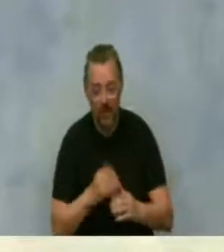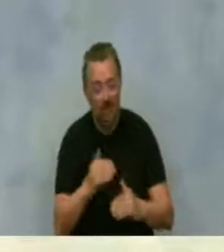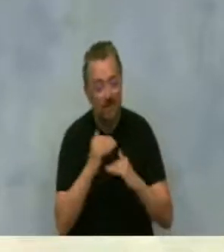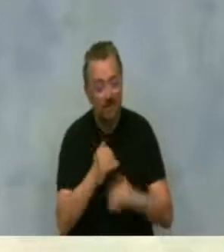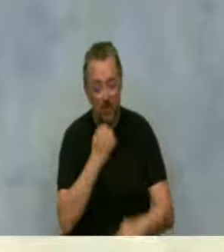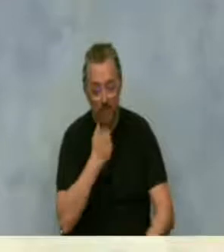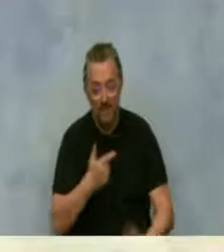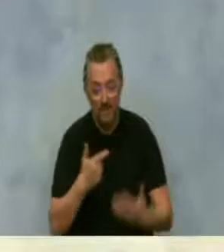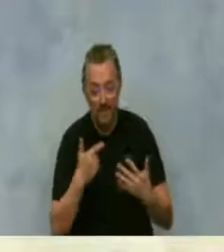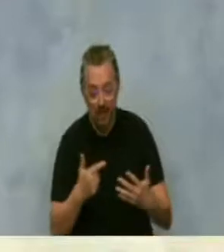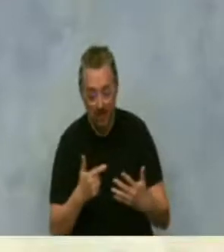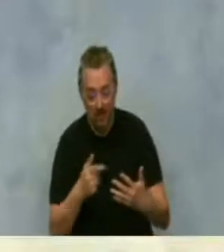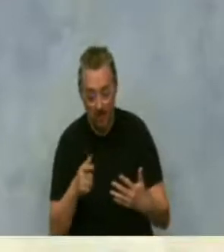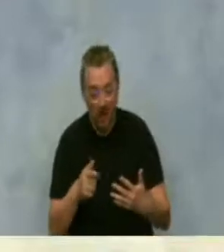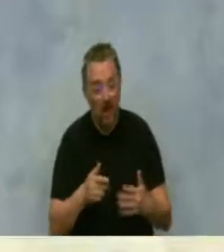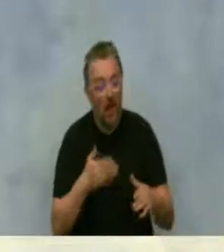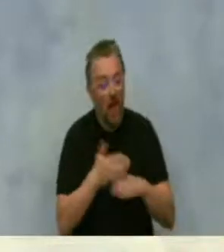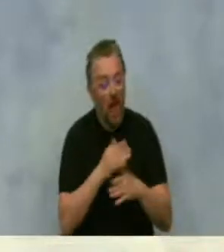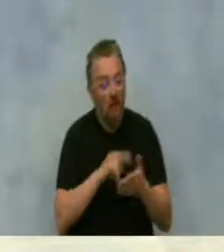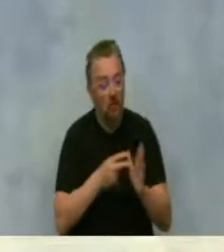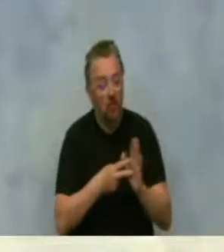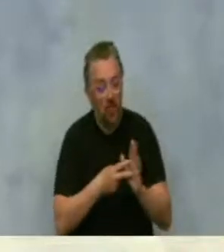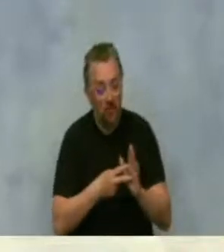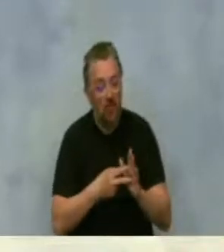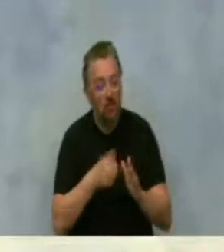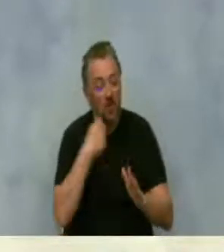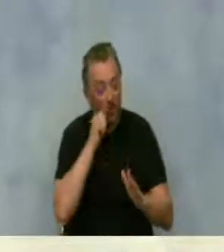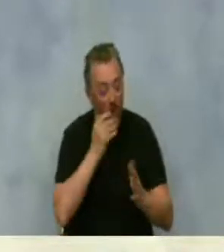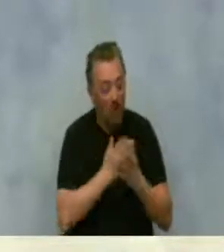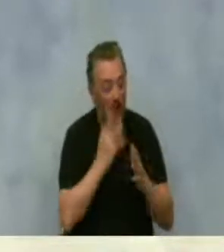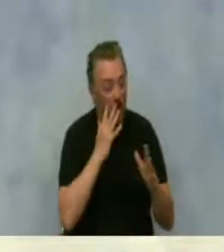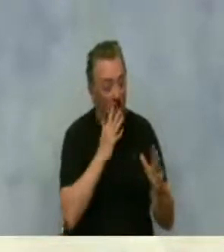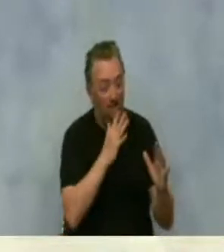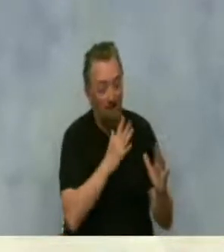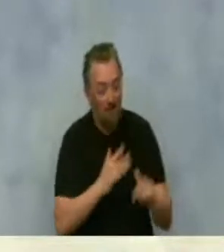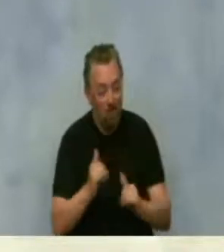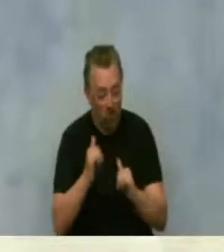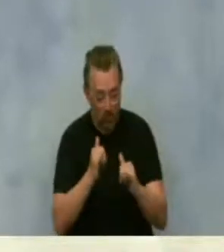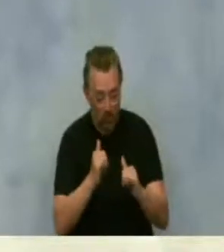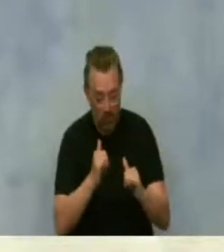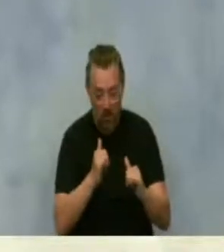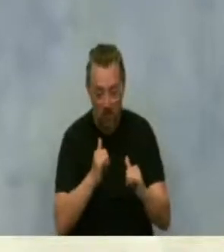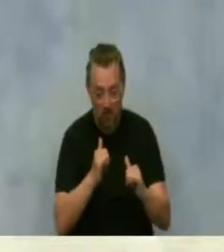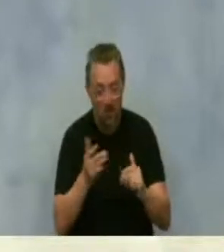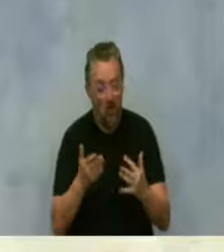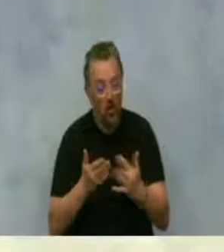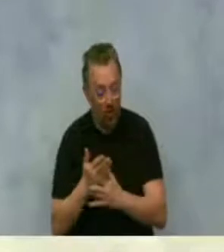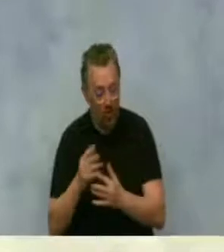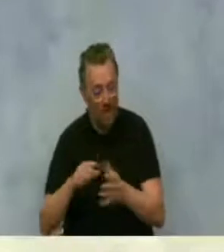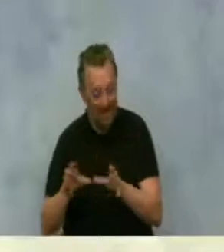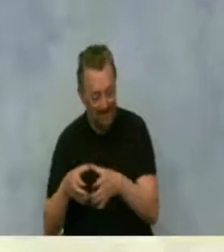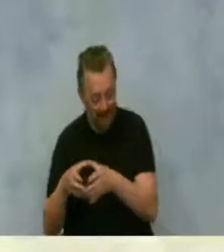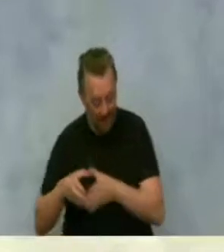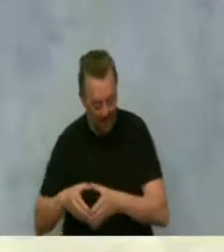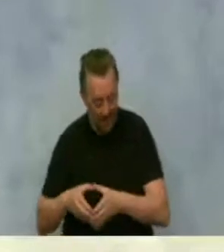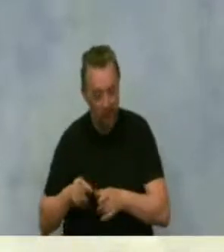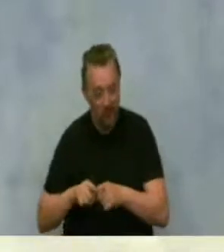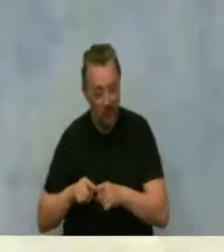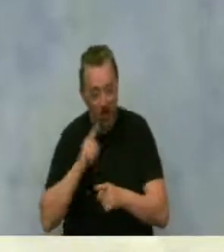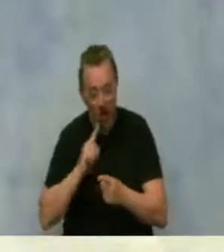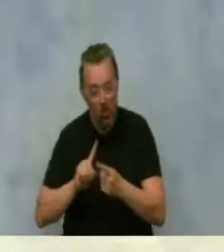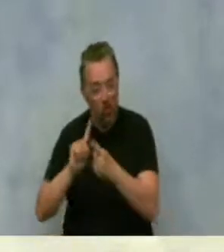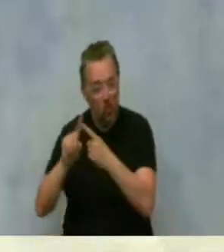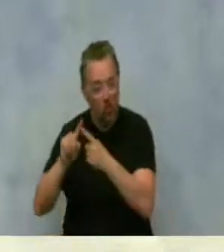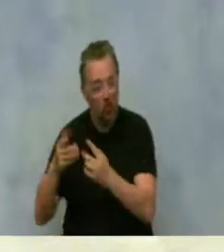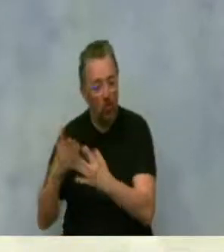action plans are going to be monitored, and that will be done through the resource management teams, as well as reported through the corporate